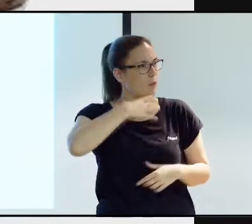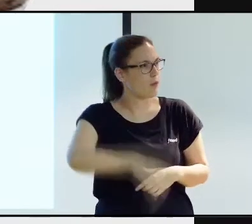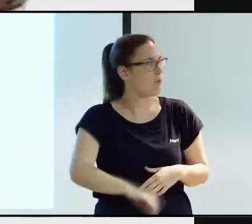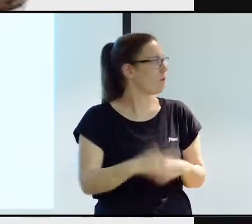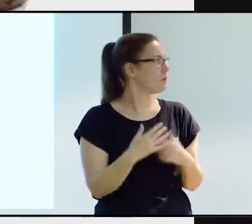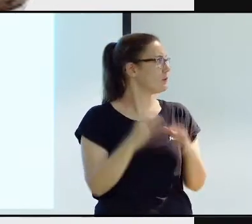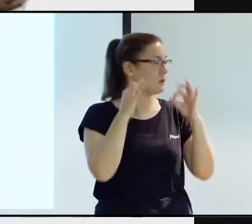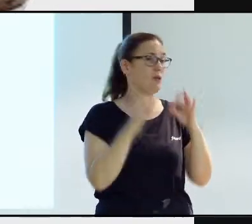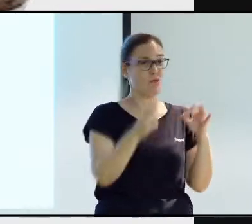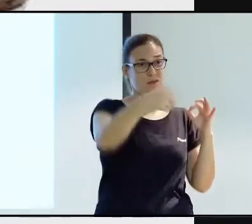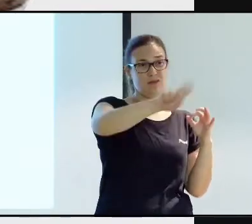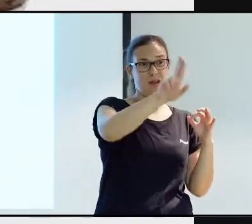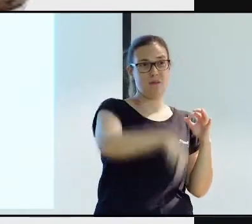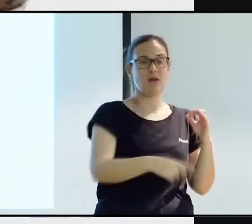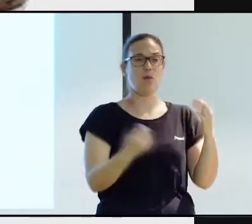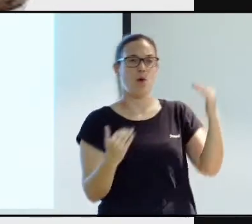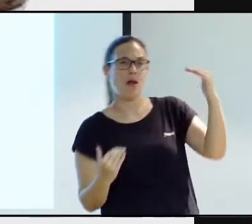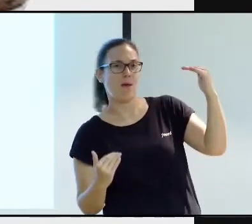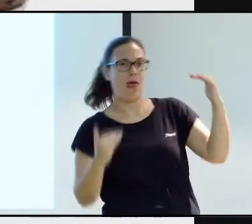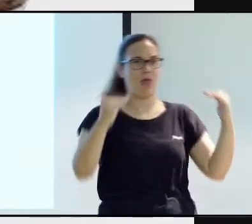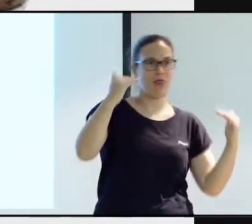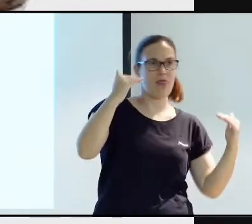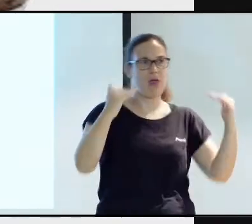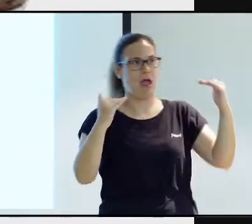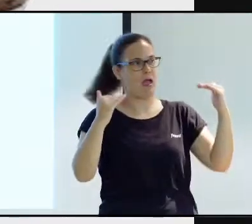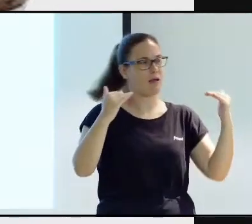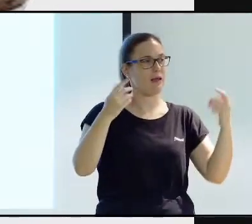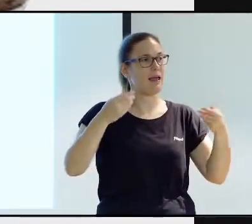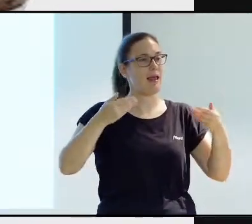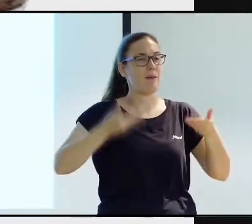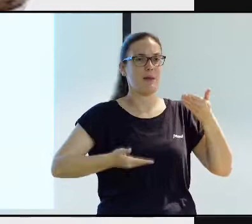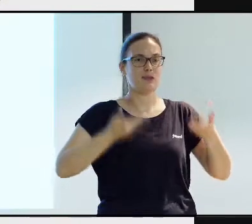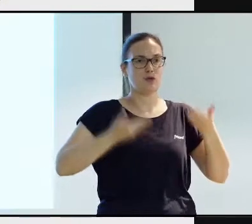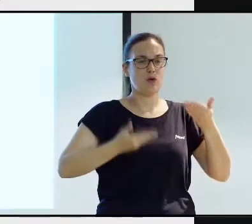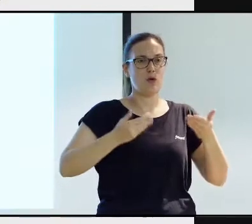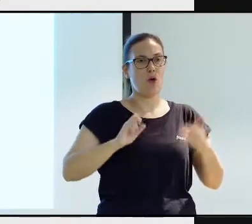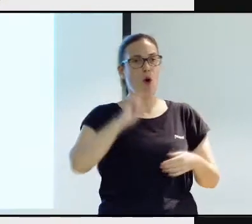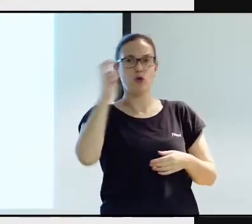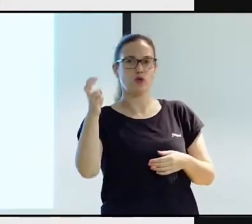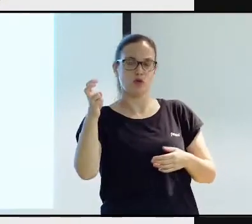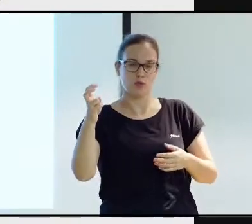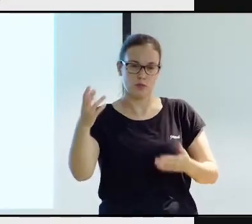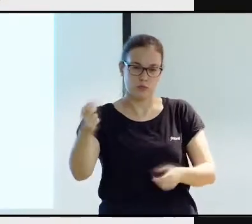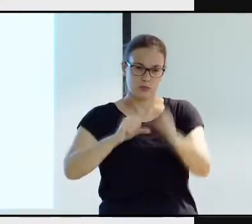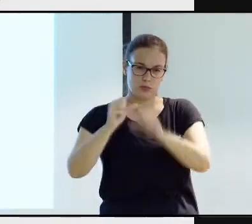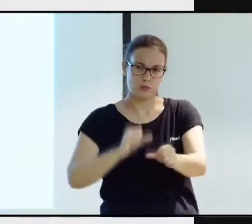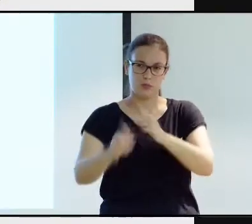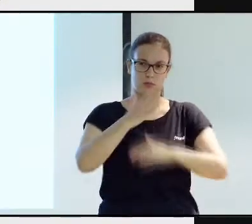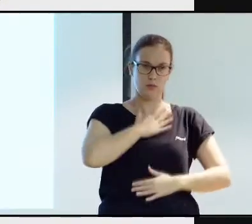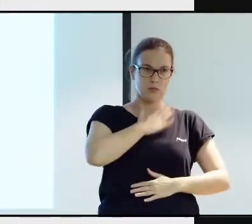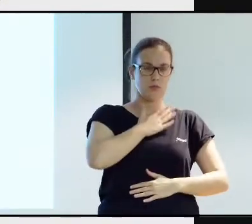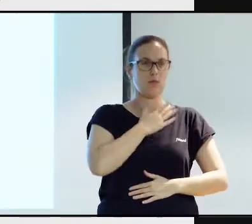need to test them. And what we need to do is to shift the balance to make